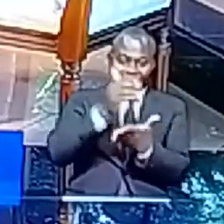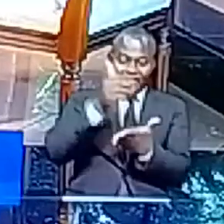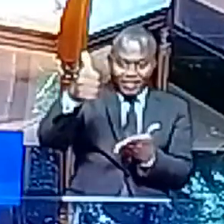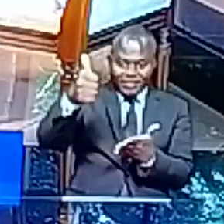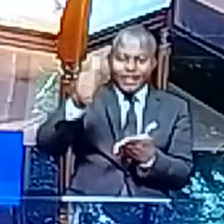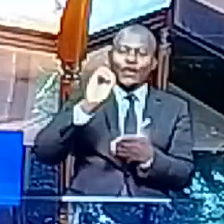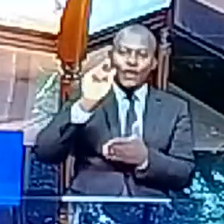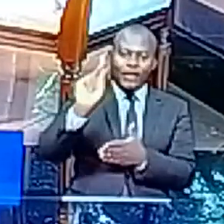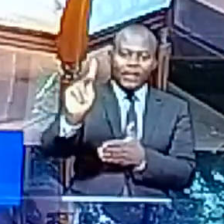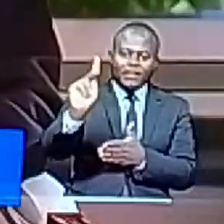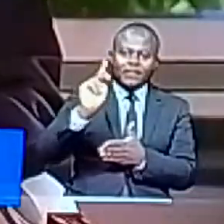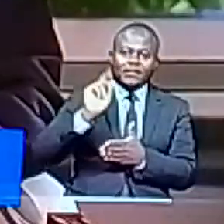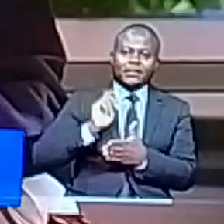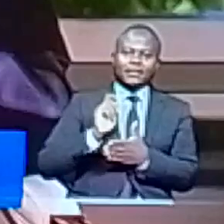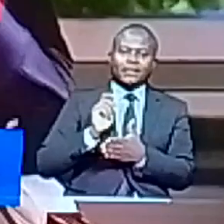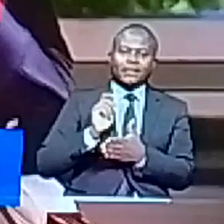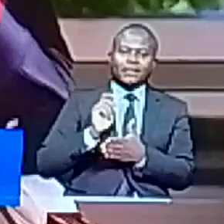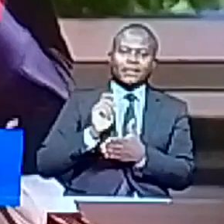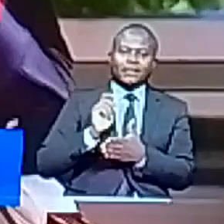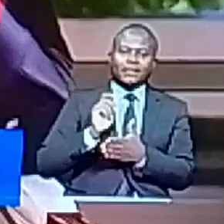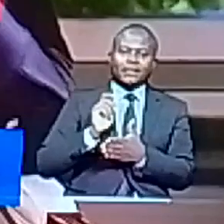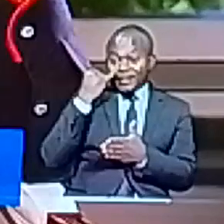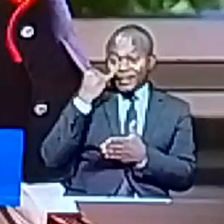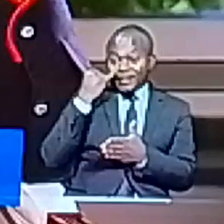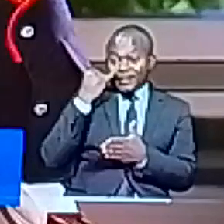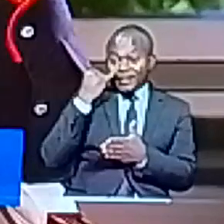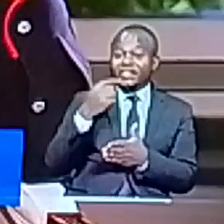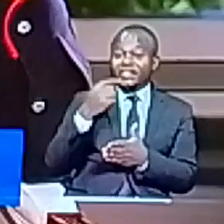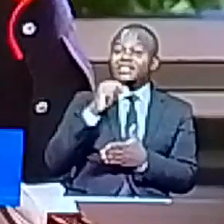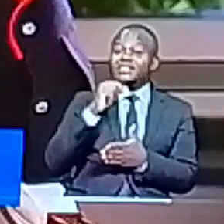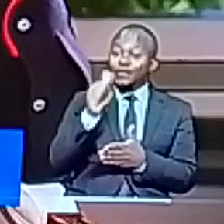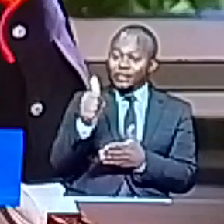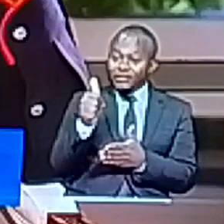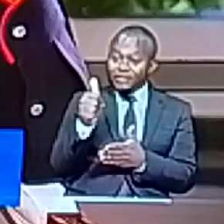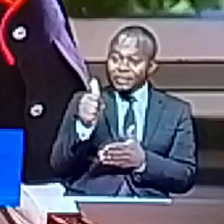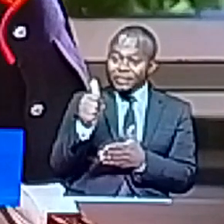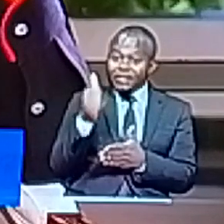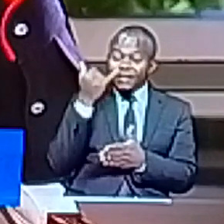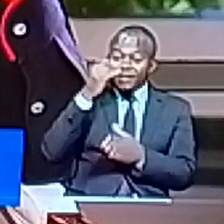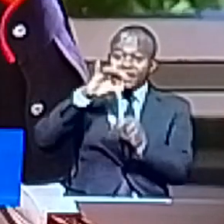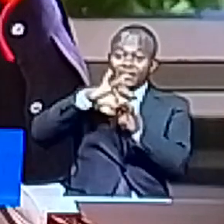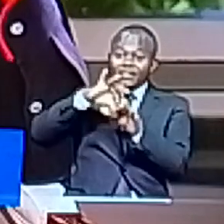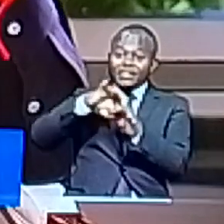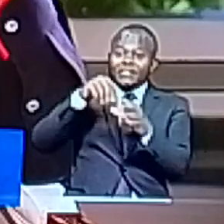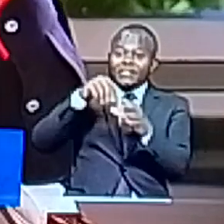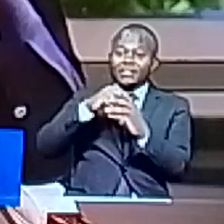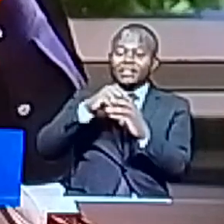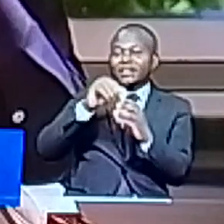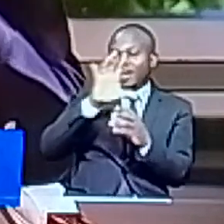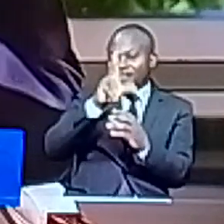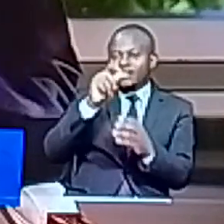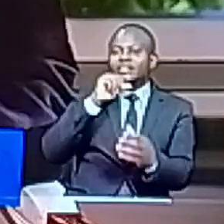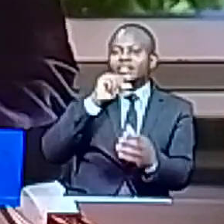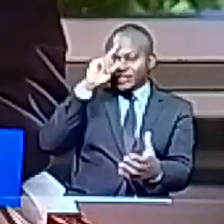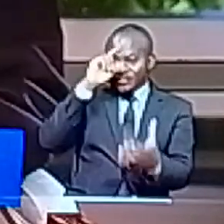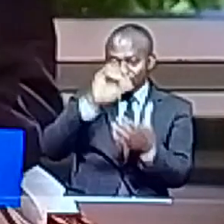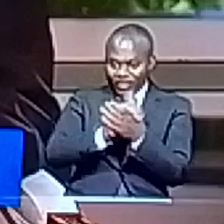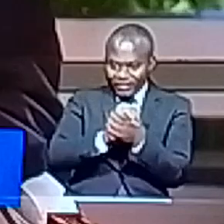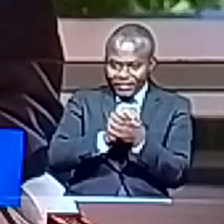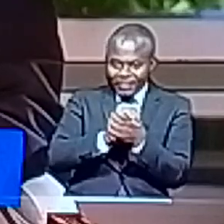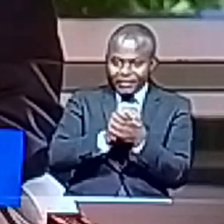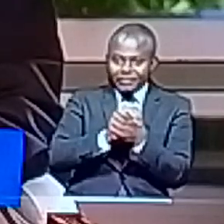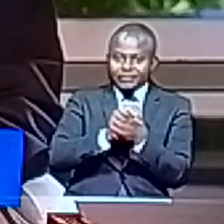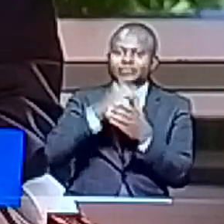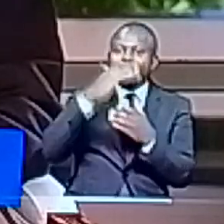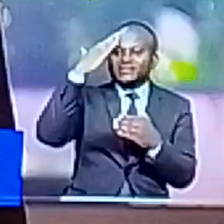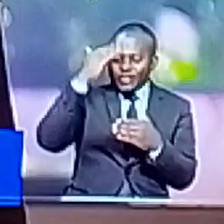Okay. If it is not... If elections in Africa is not to be trusted, why